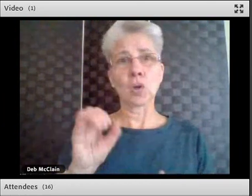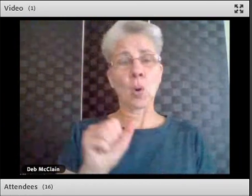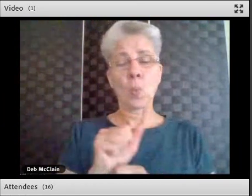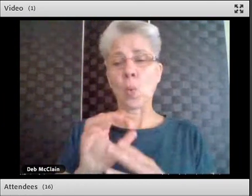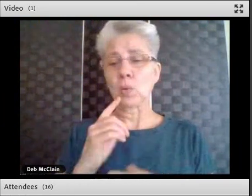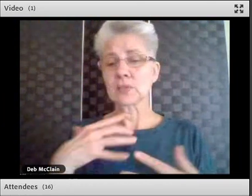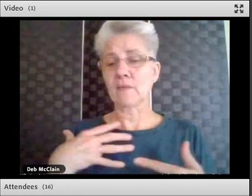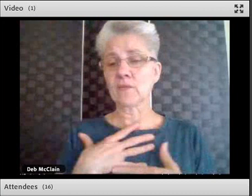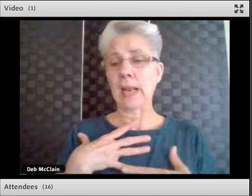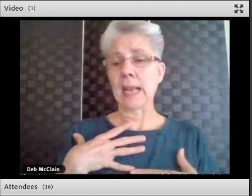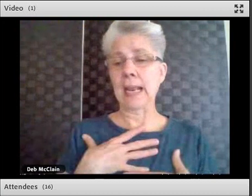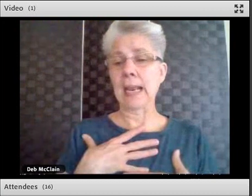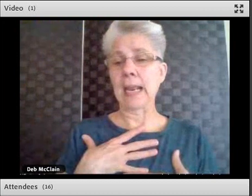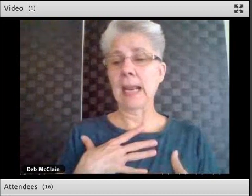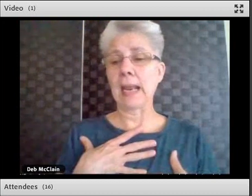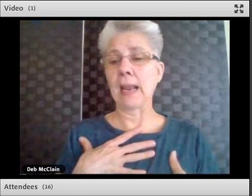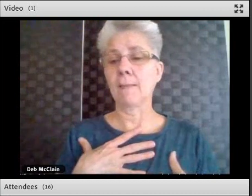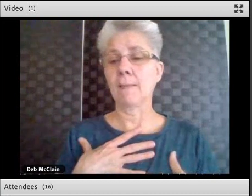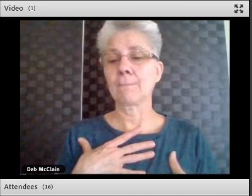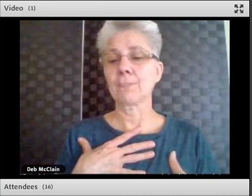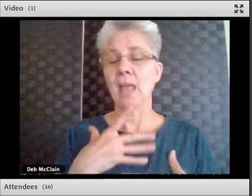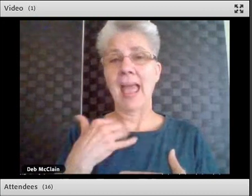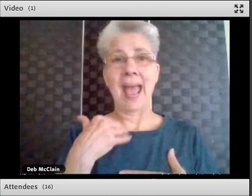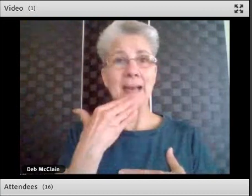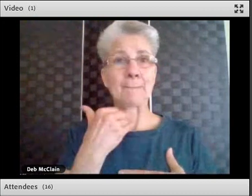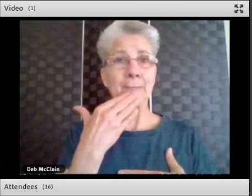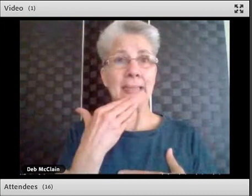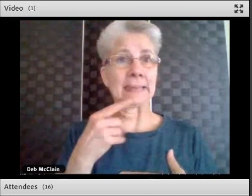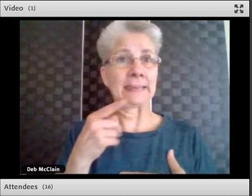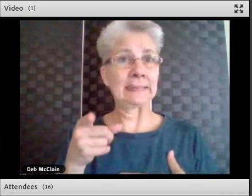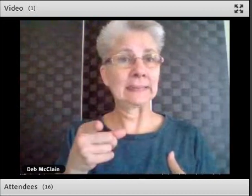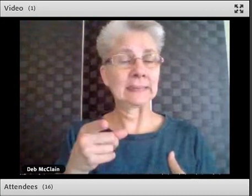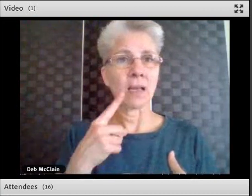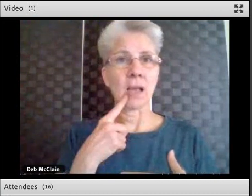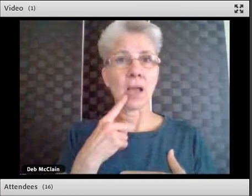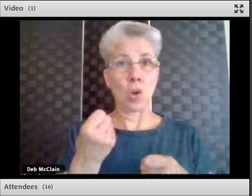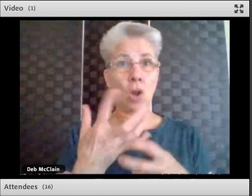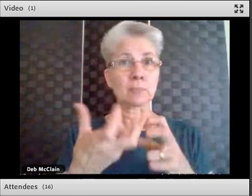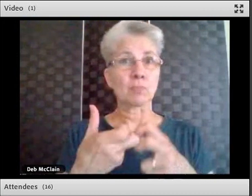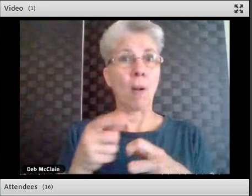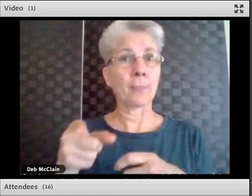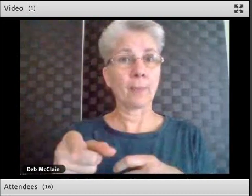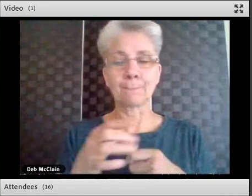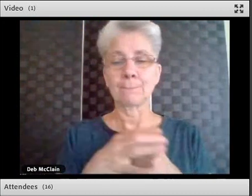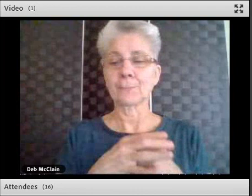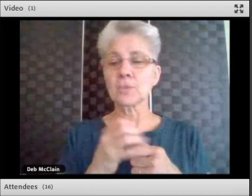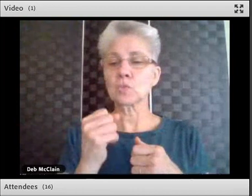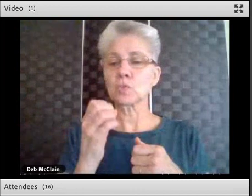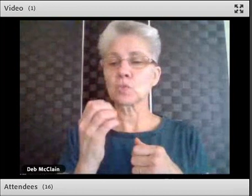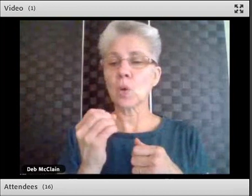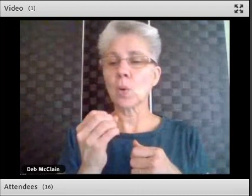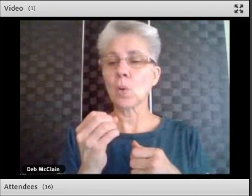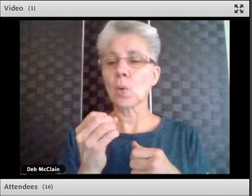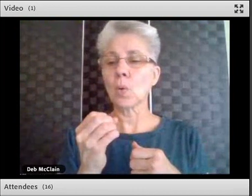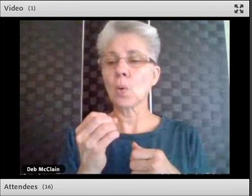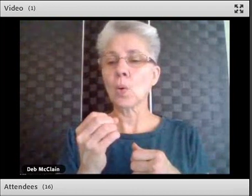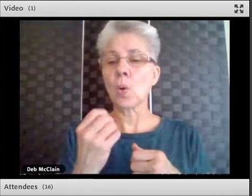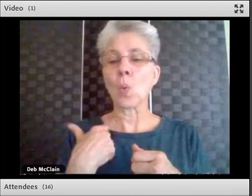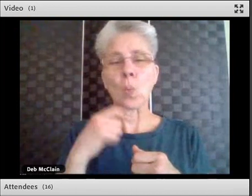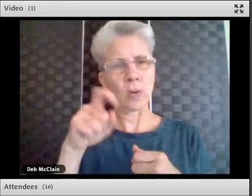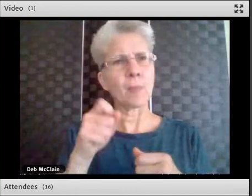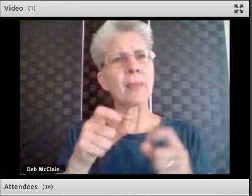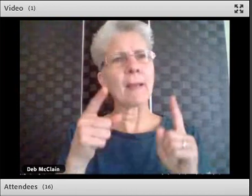was afraid to reveal the presence of diabetes, and it caused a problem. And so we should